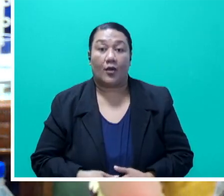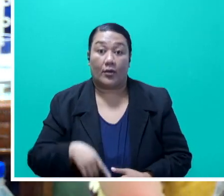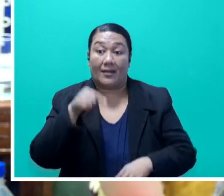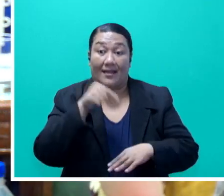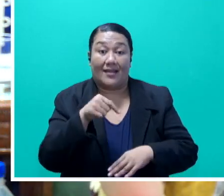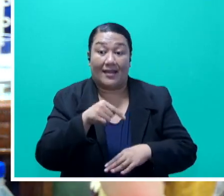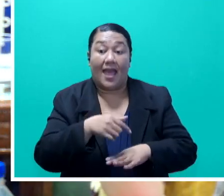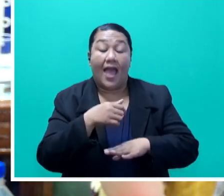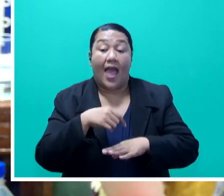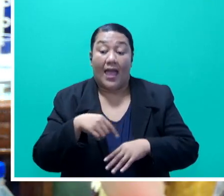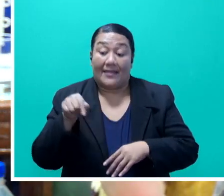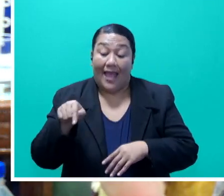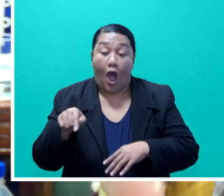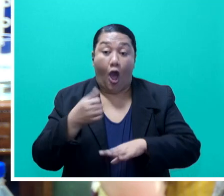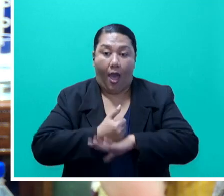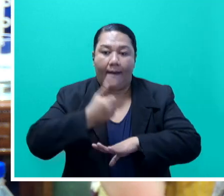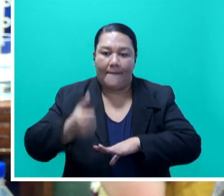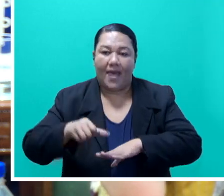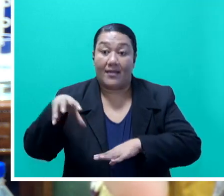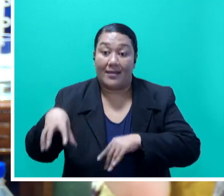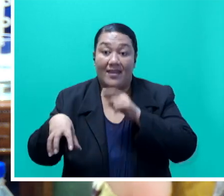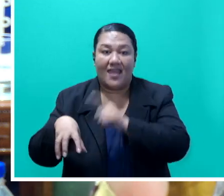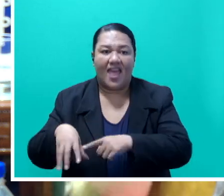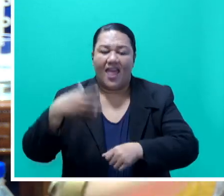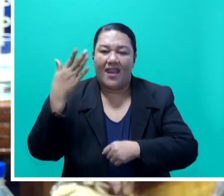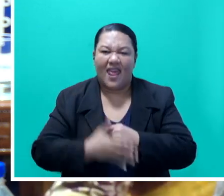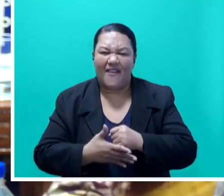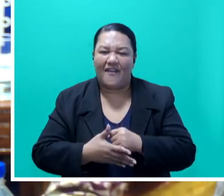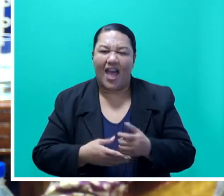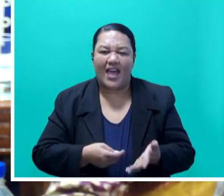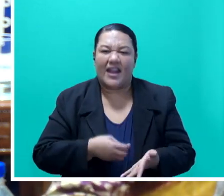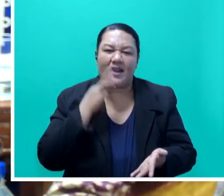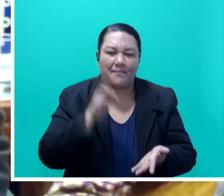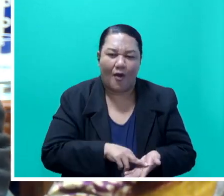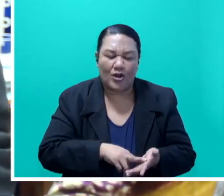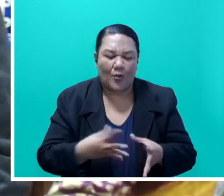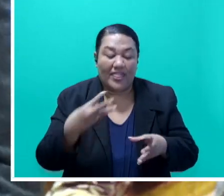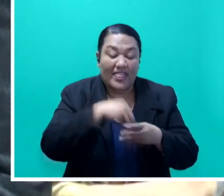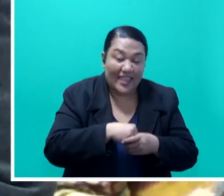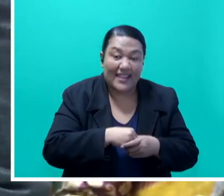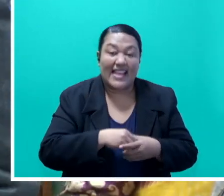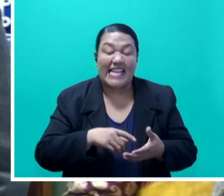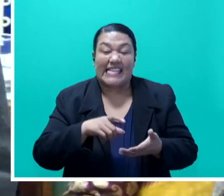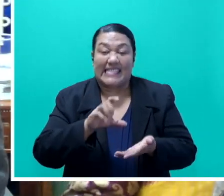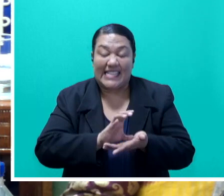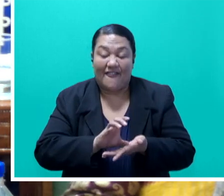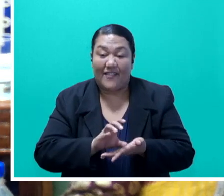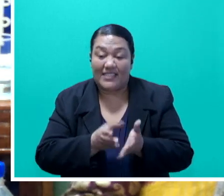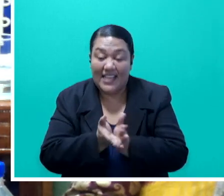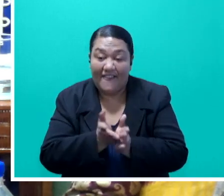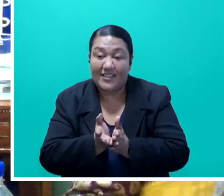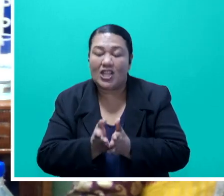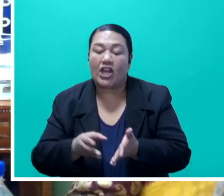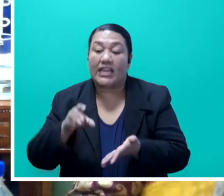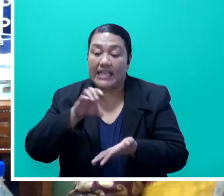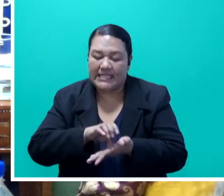not hesitated to report people to FICACT, both within government, within the civil service, within the municipal councils.